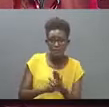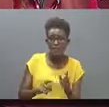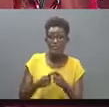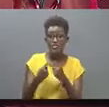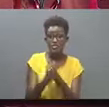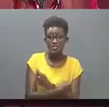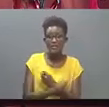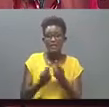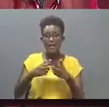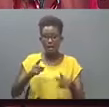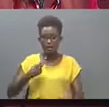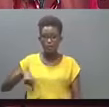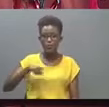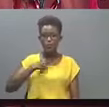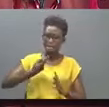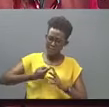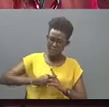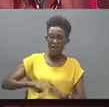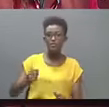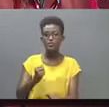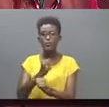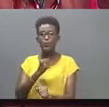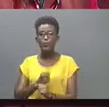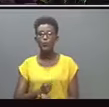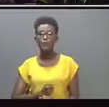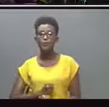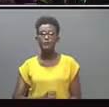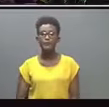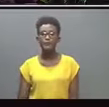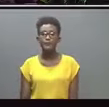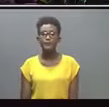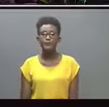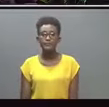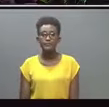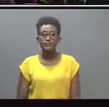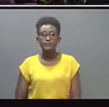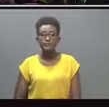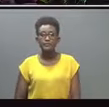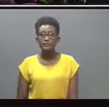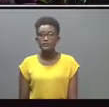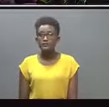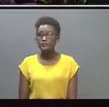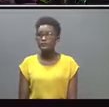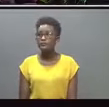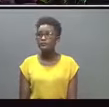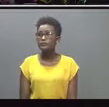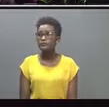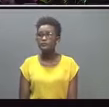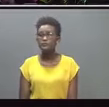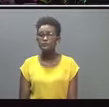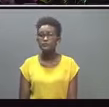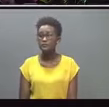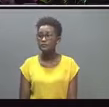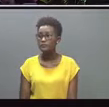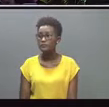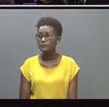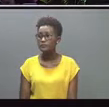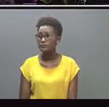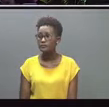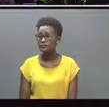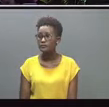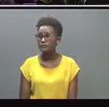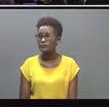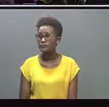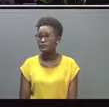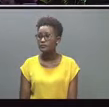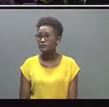then we began to act. Tumaze gusobanukirwa ko abantu bamaze kubohoka mu mitekerereze yabo, bamaze kubohoka mu mikorere